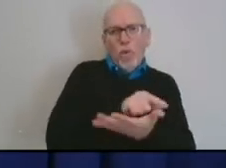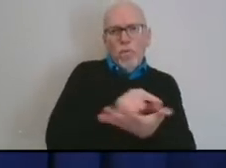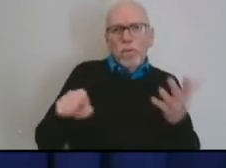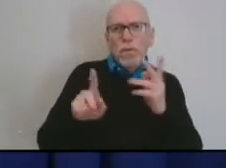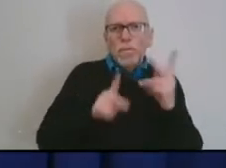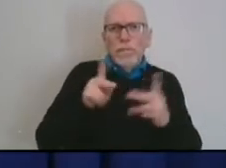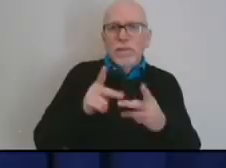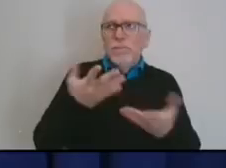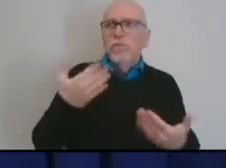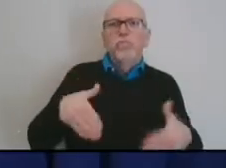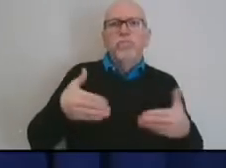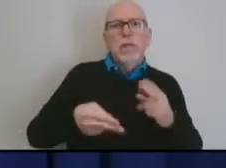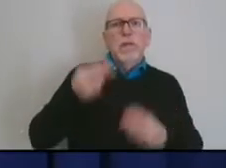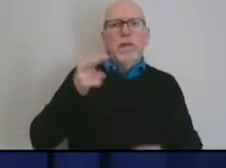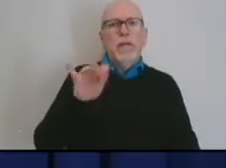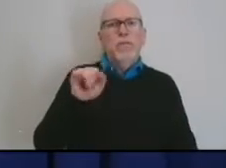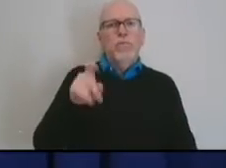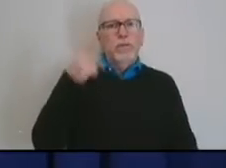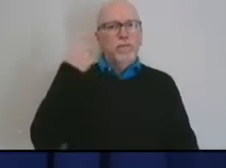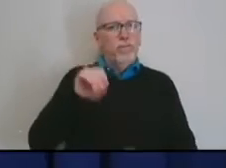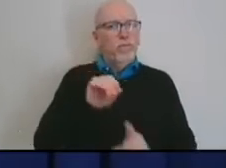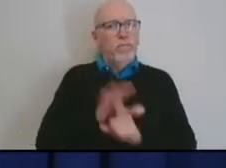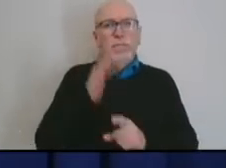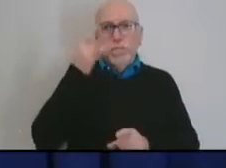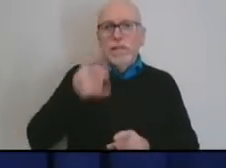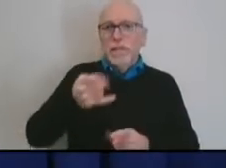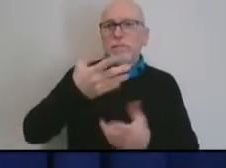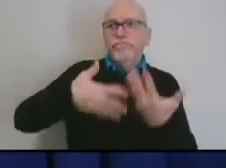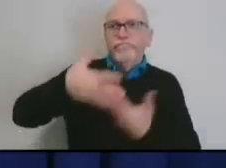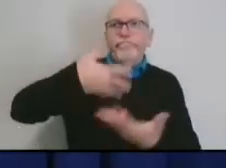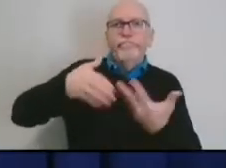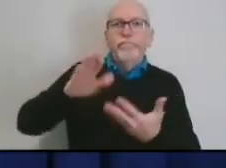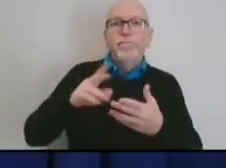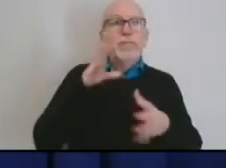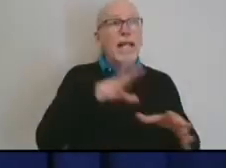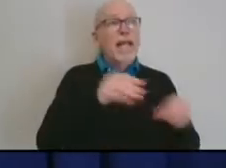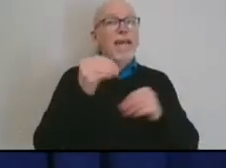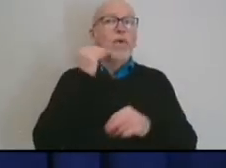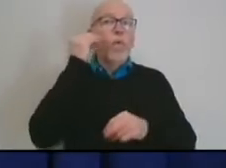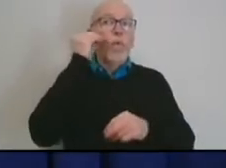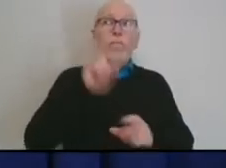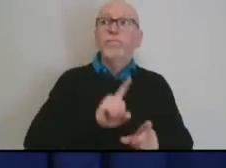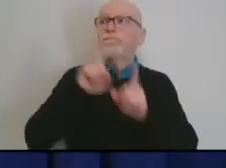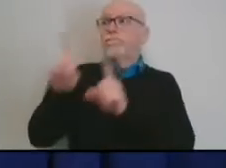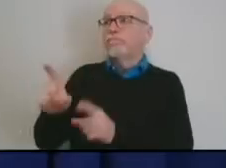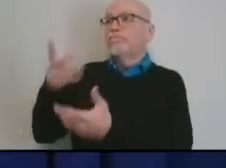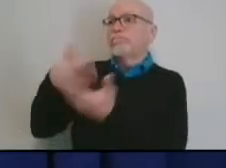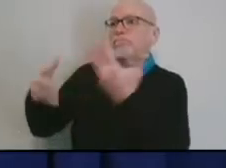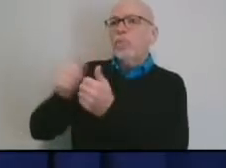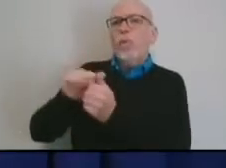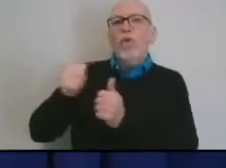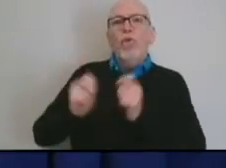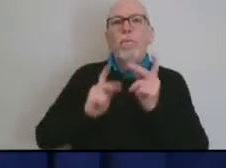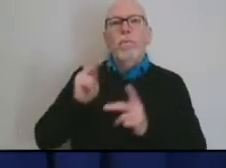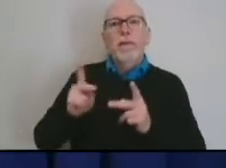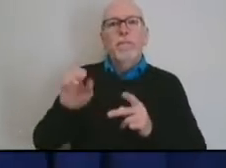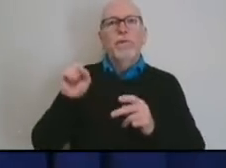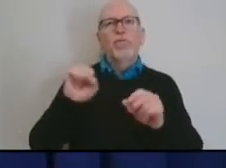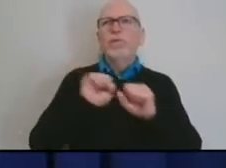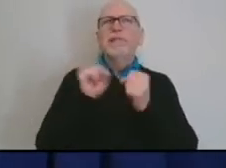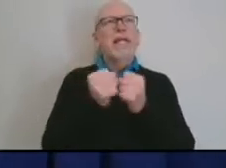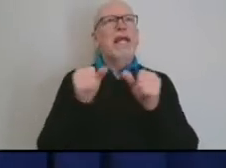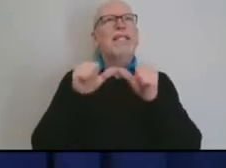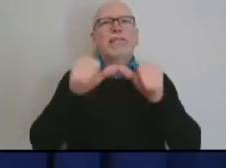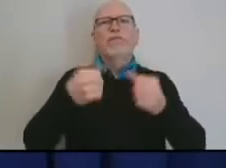have an increased risk of exposure simply because they're leaving their immediate households and engaging with other people so that our society can continue